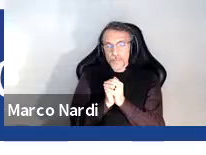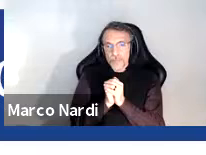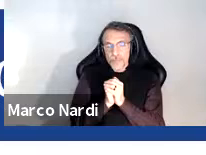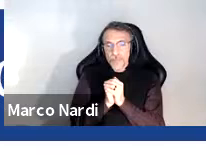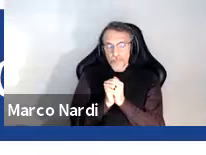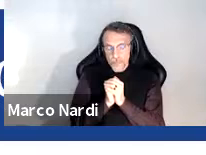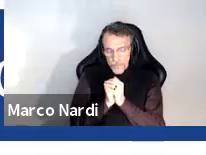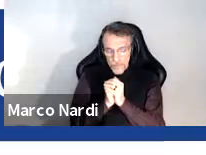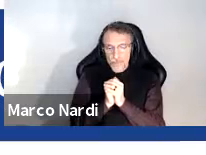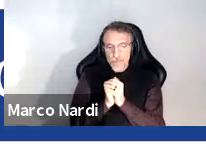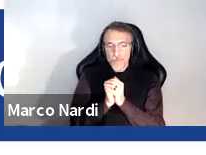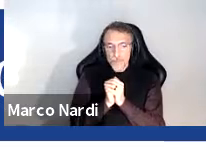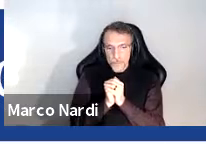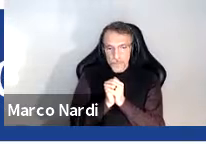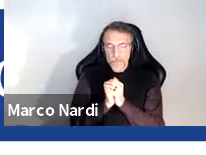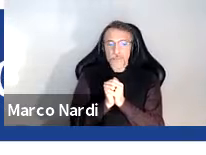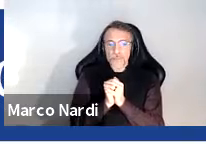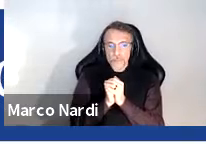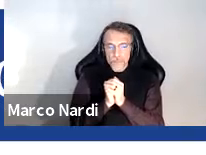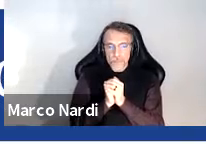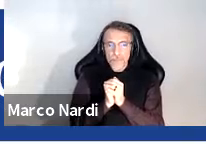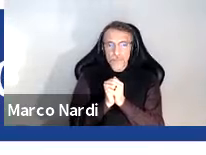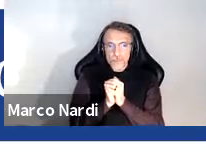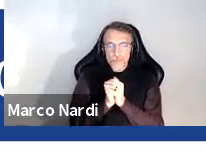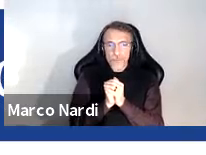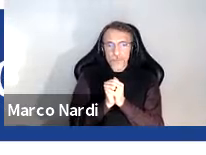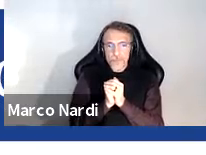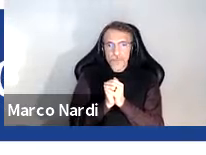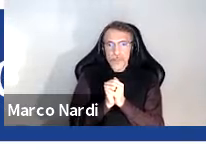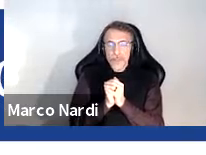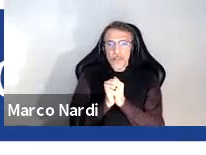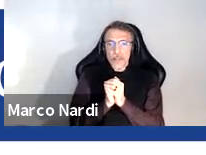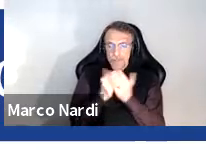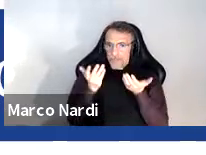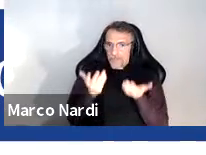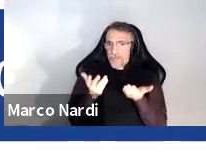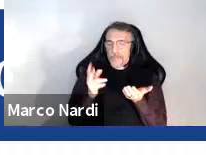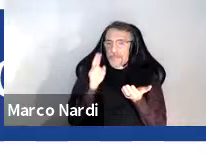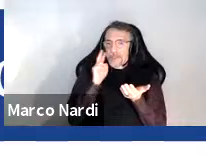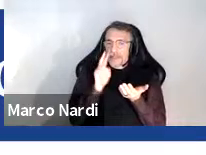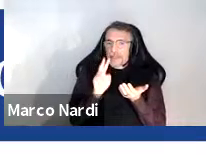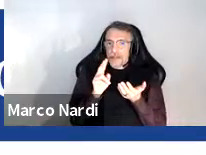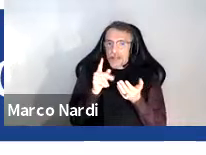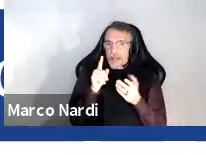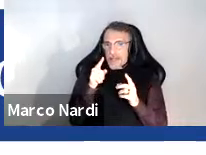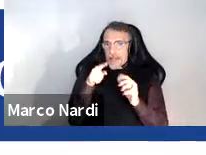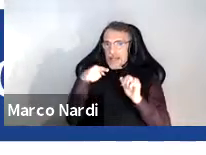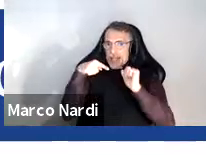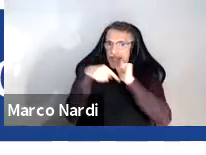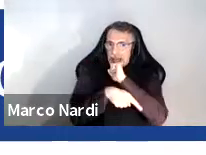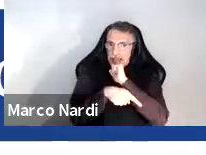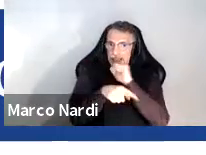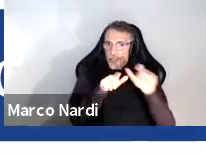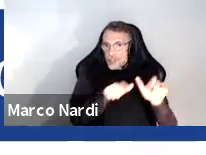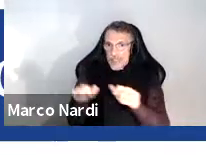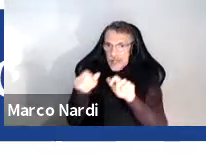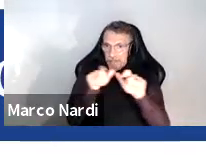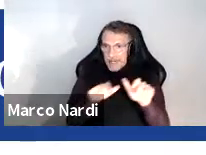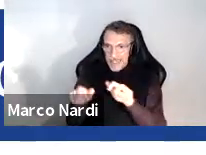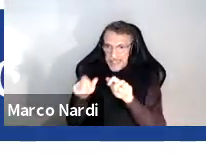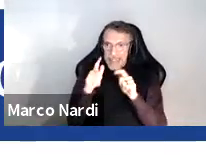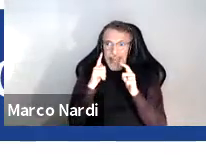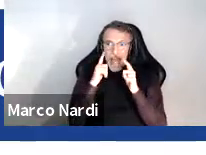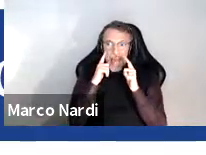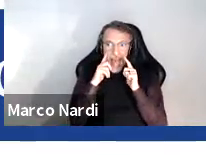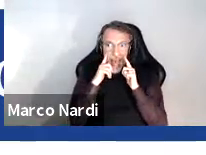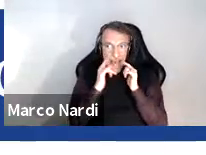now there is no easy way of seeing this, but the aim of debt sustainability analysis is to